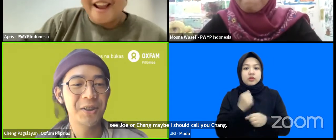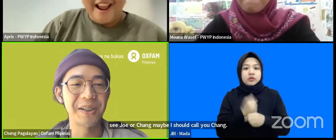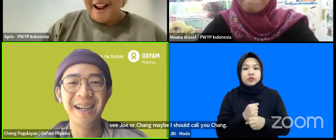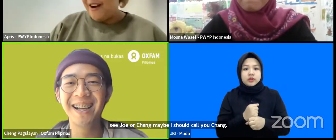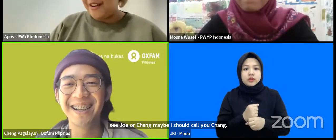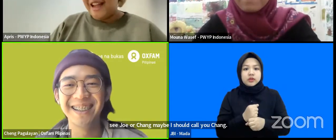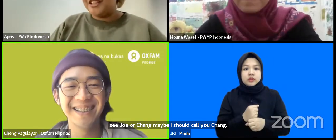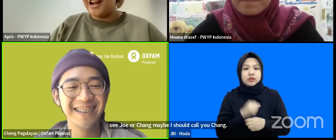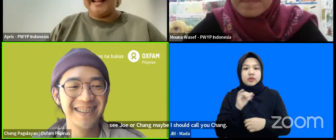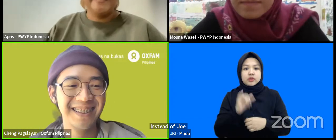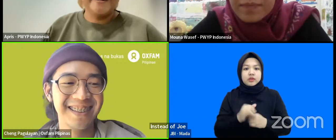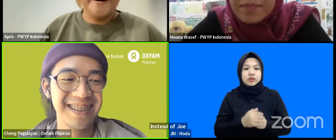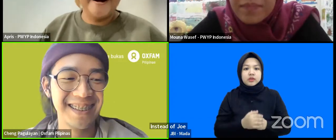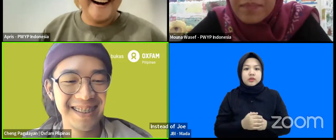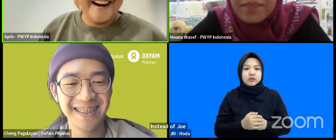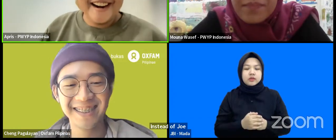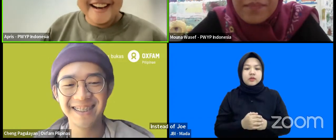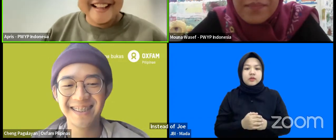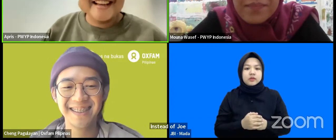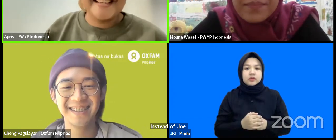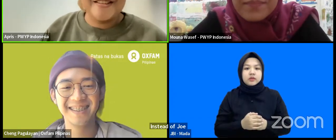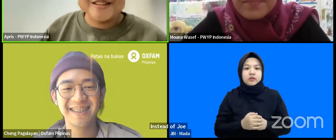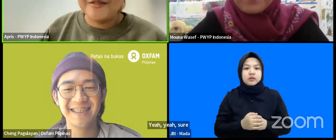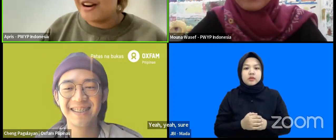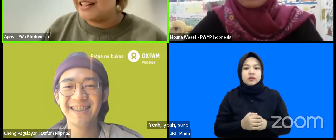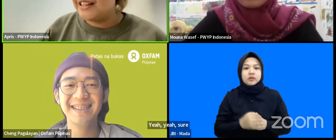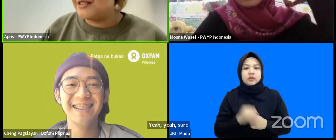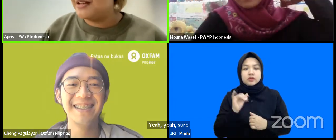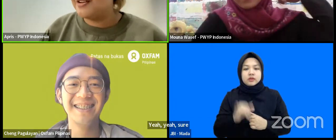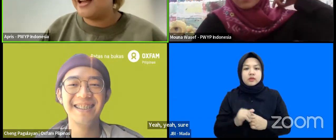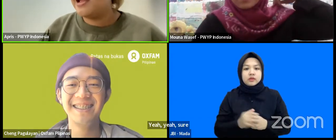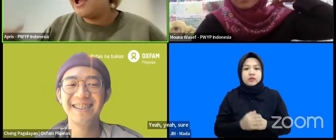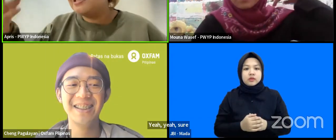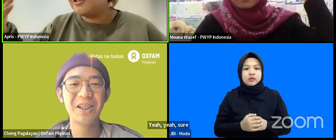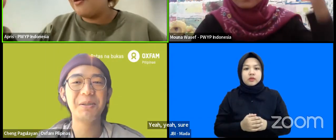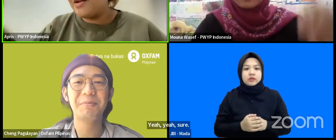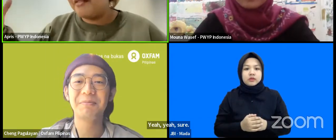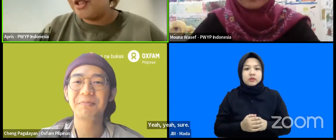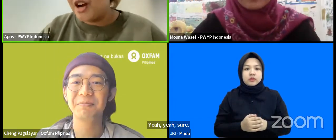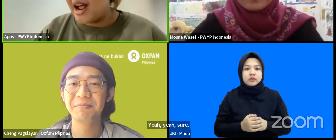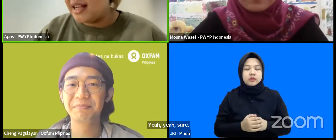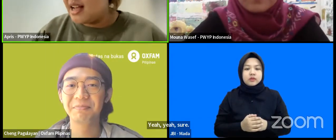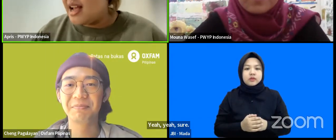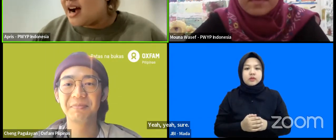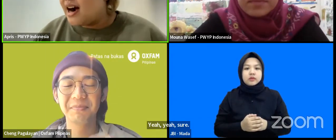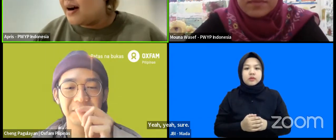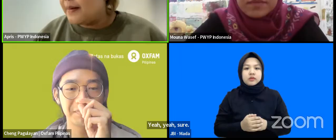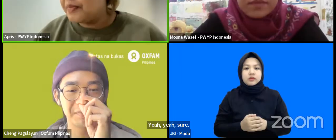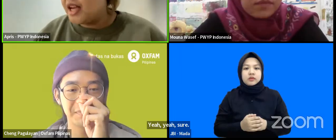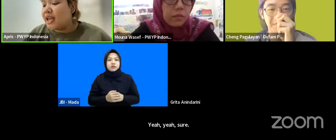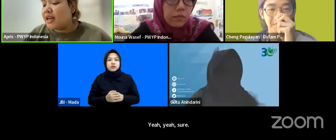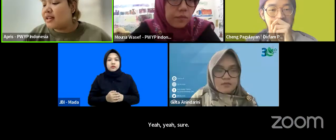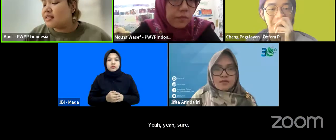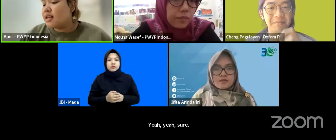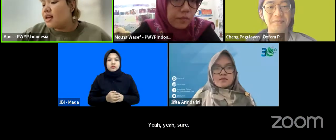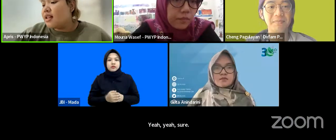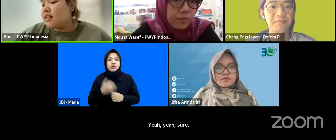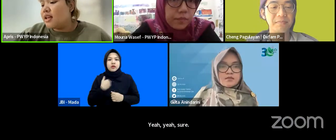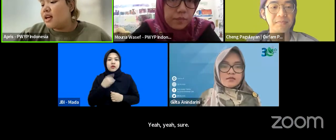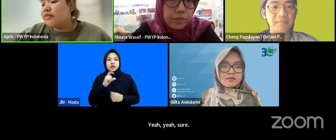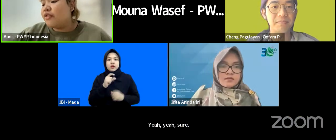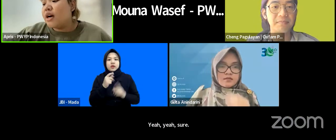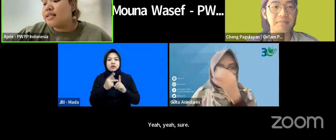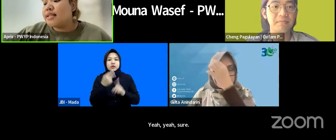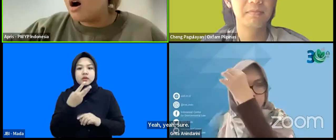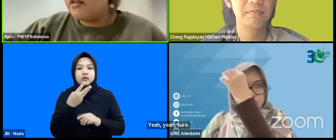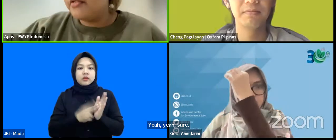Yeah, sure. Okay, Cheng. That sounds so friendly to me. So, okay, so we have Cheng. He is